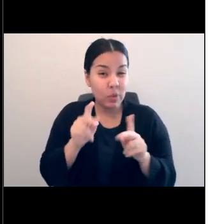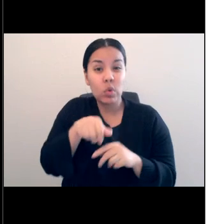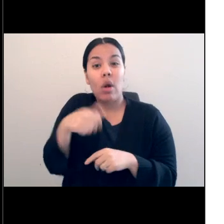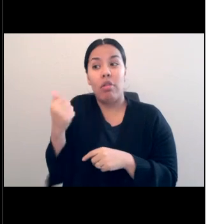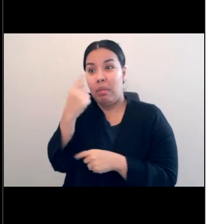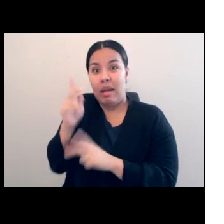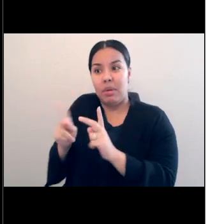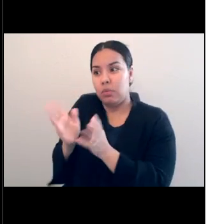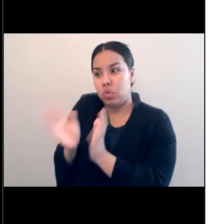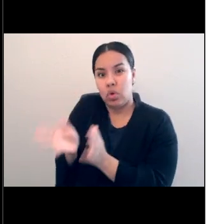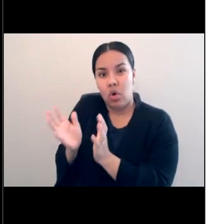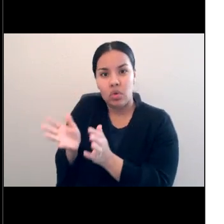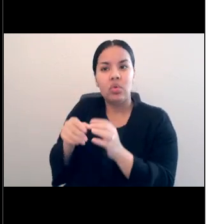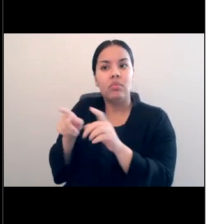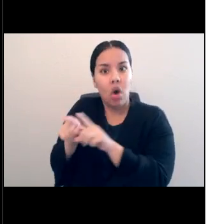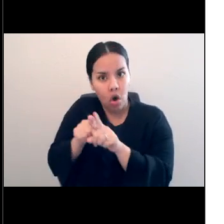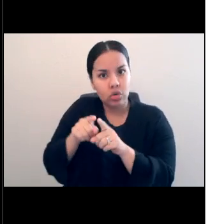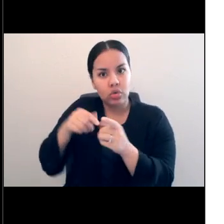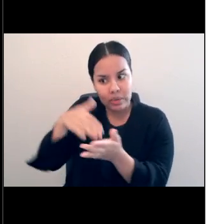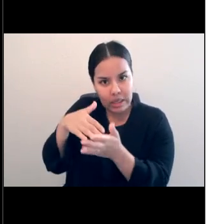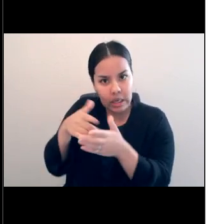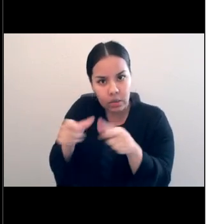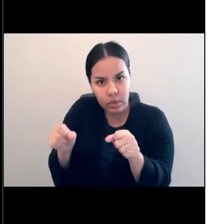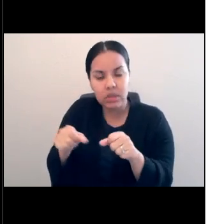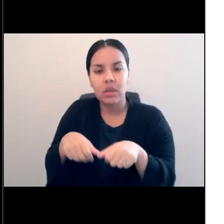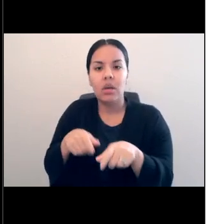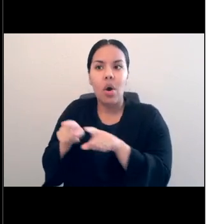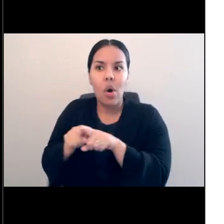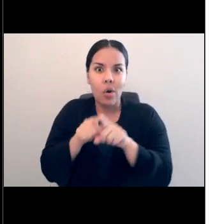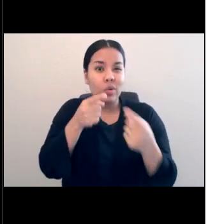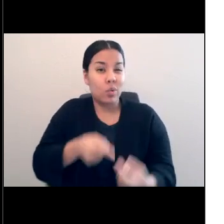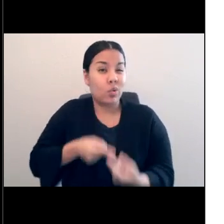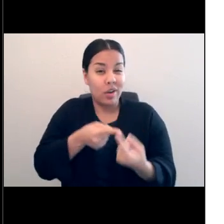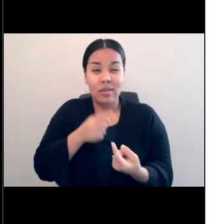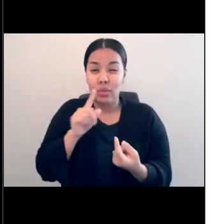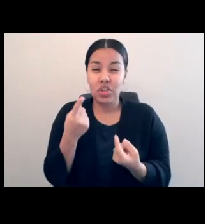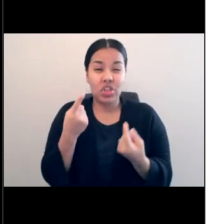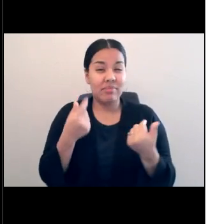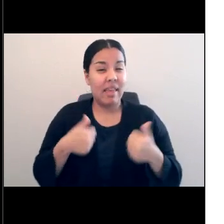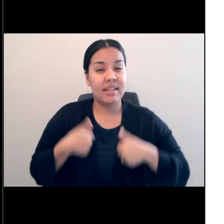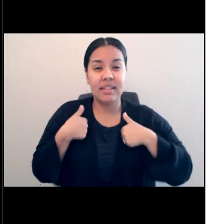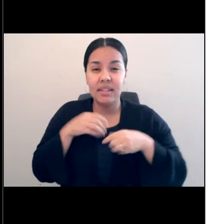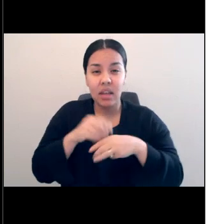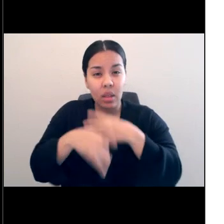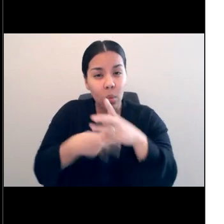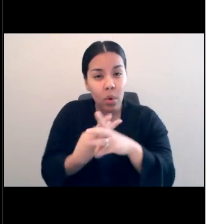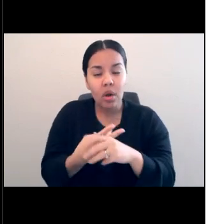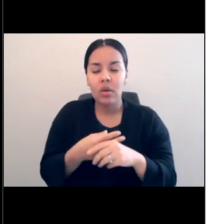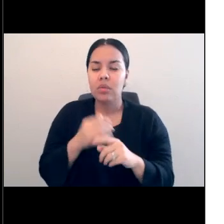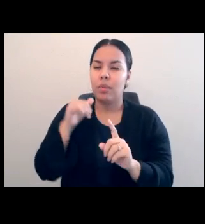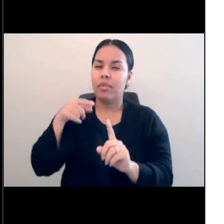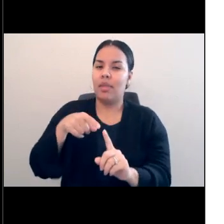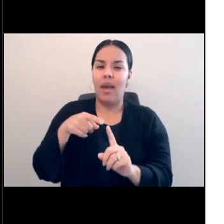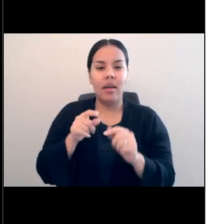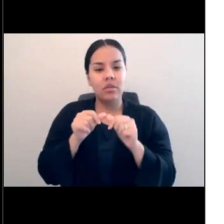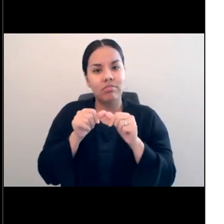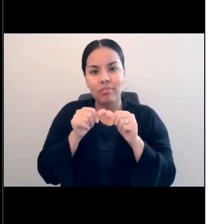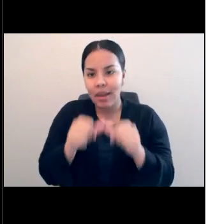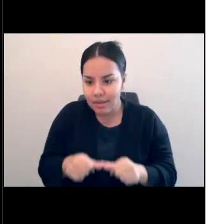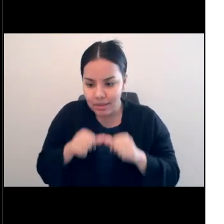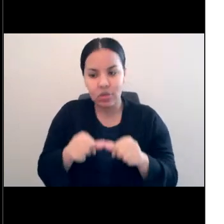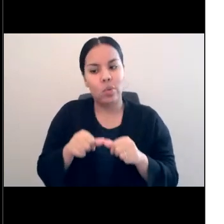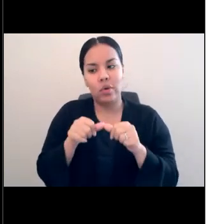are also in linguistics and also struggling with just existing in the world. So that has been just a continual source of strength